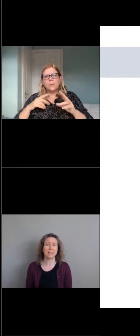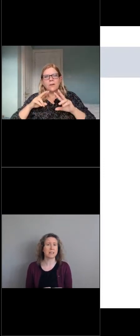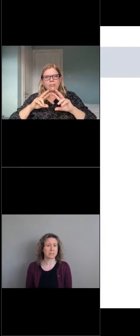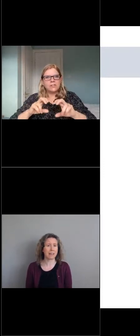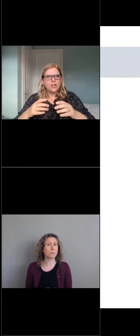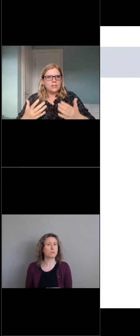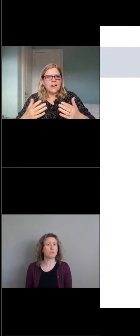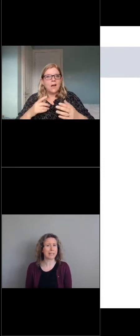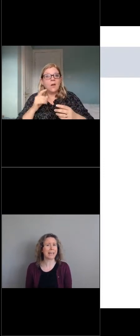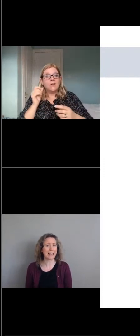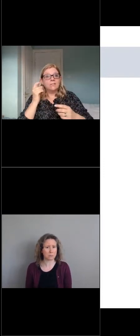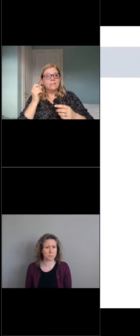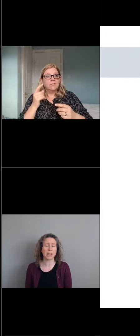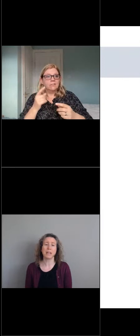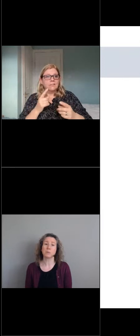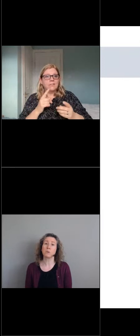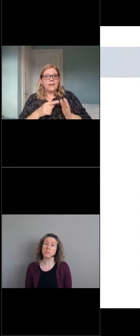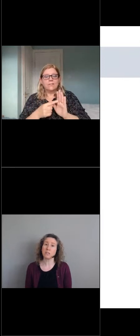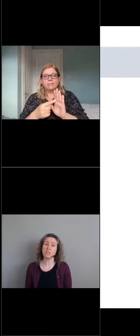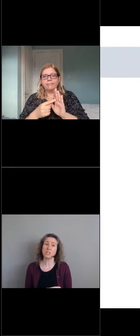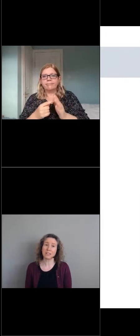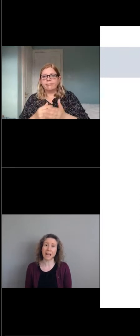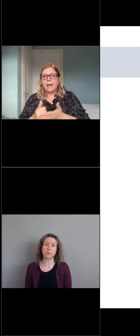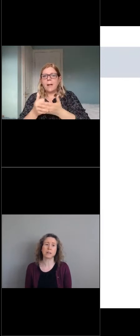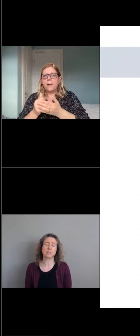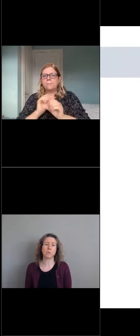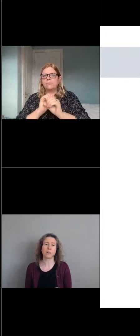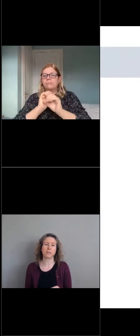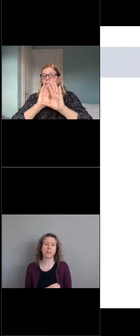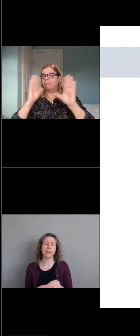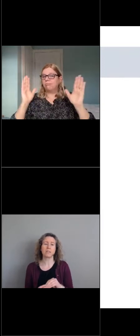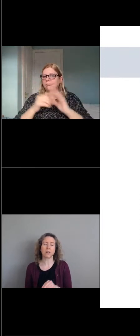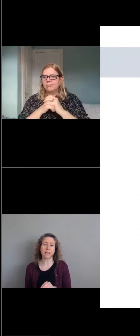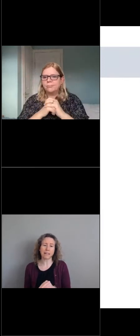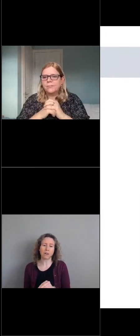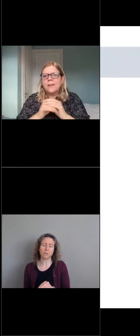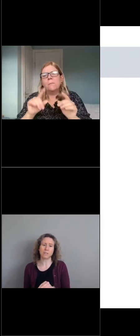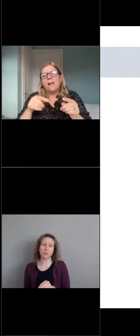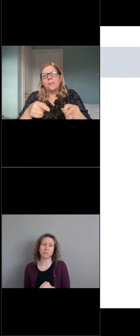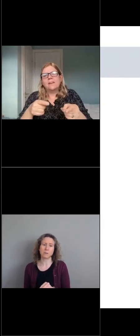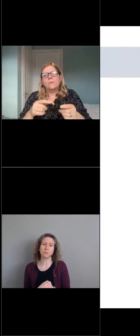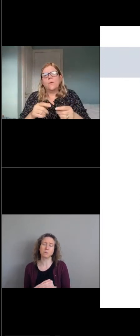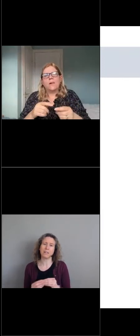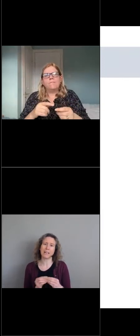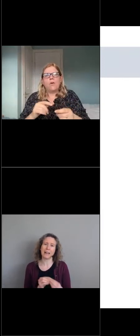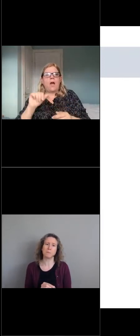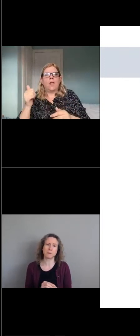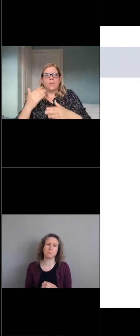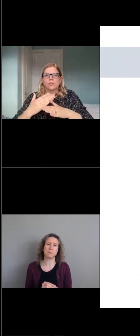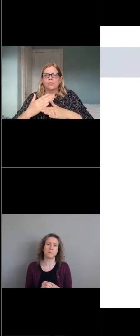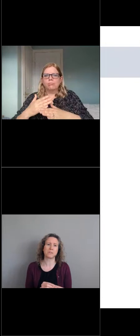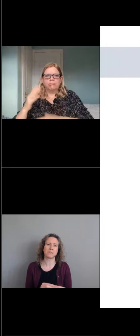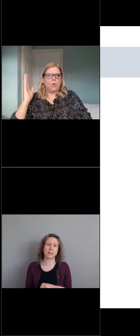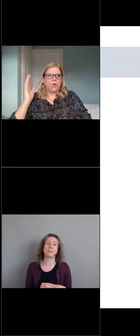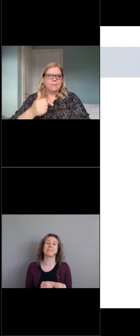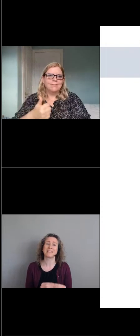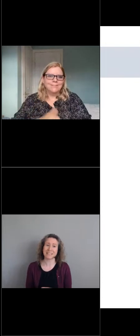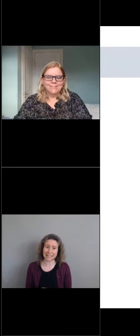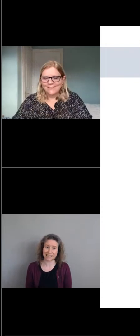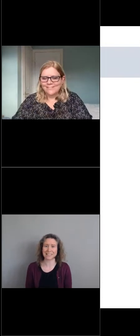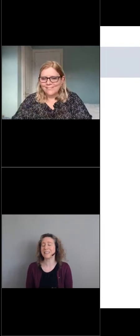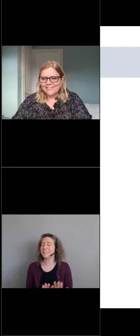abstract. Sign language really helps. So we're researching now into whether the signing of these concepts will really help young people to develop